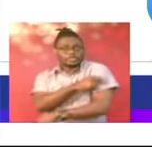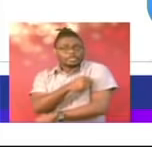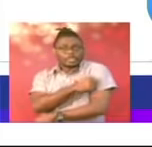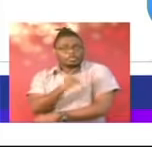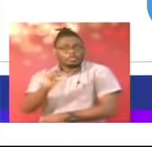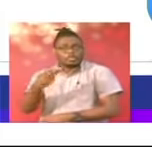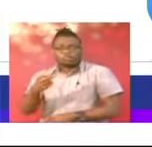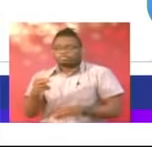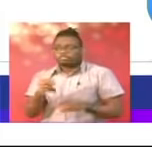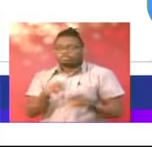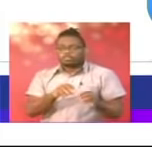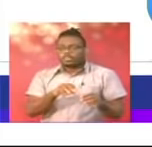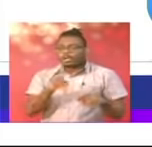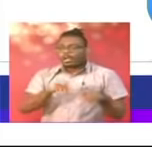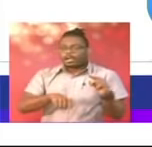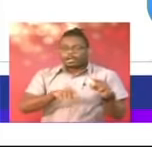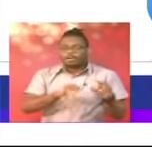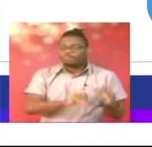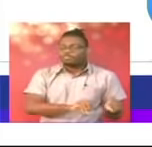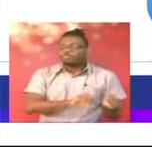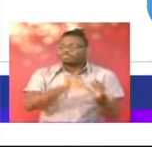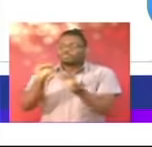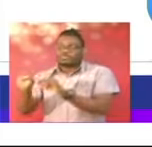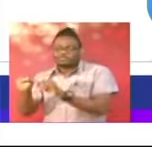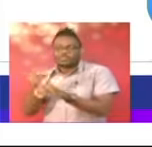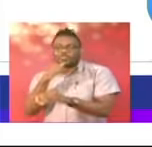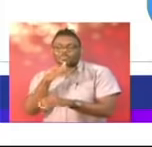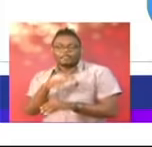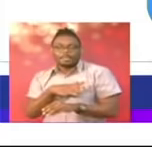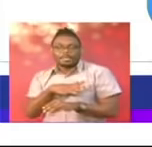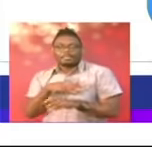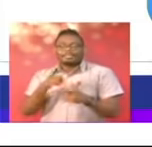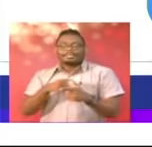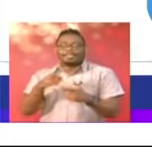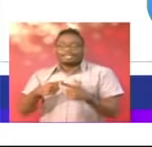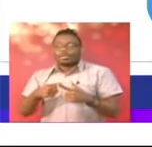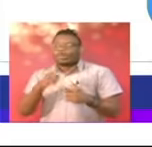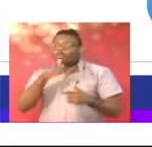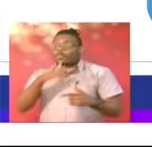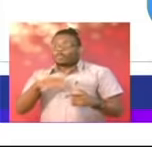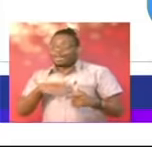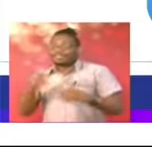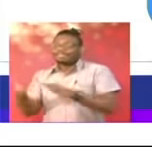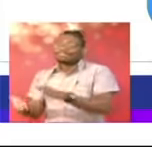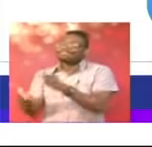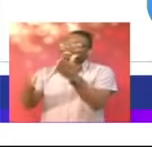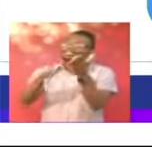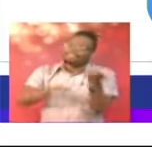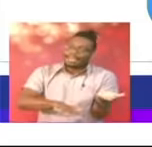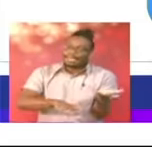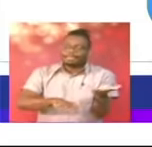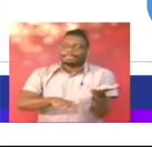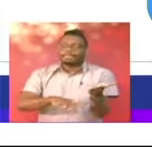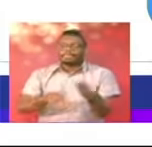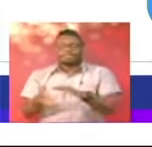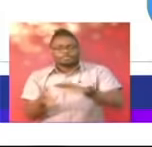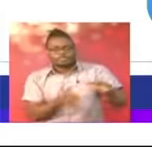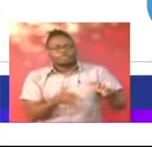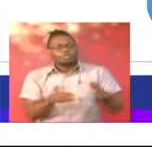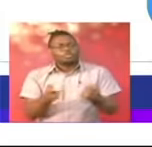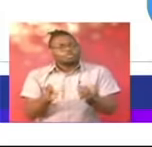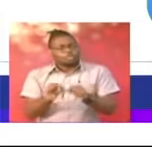was not an option. Unfortunately, this person died. So my question is, with so much emphasis